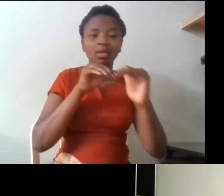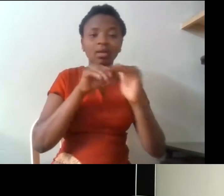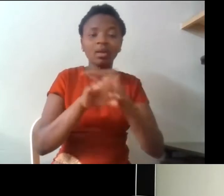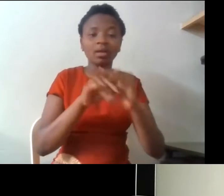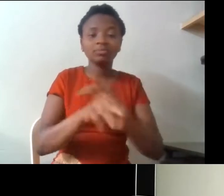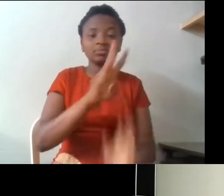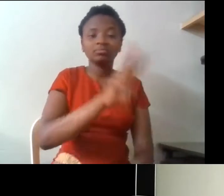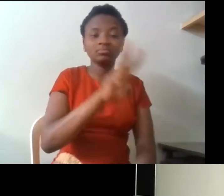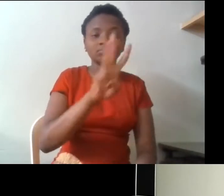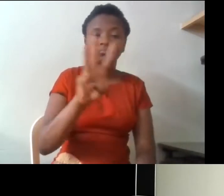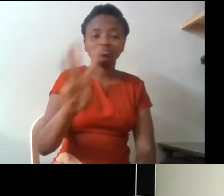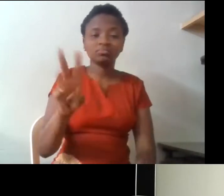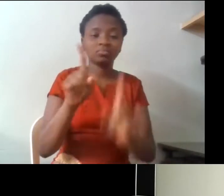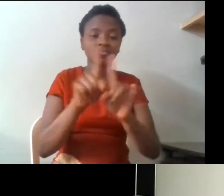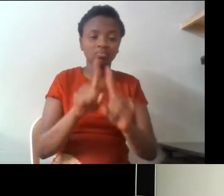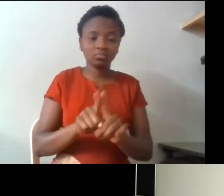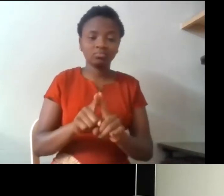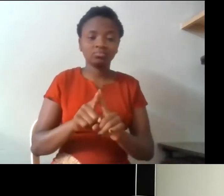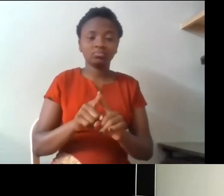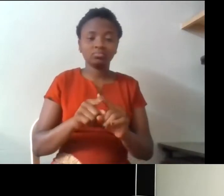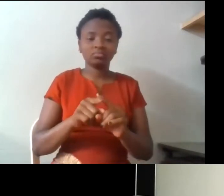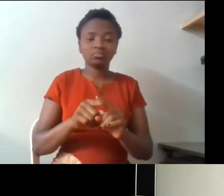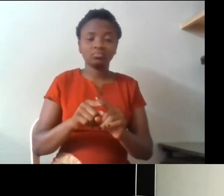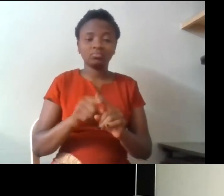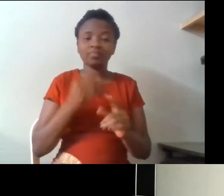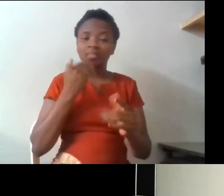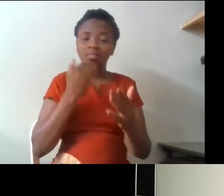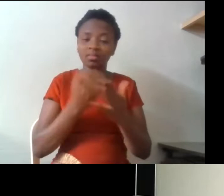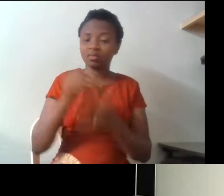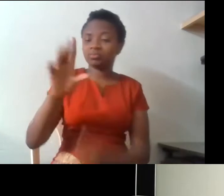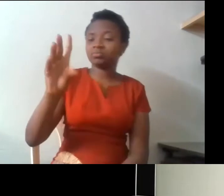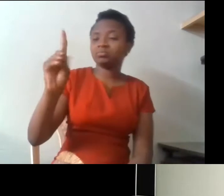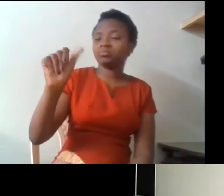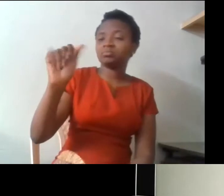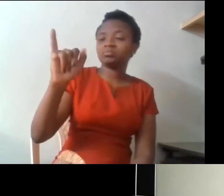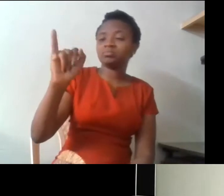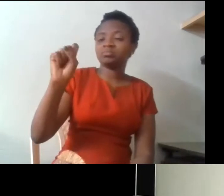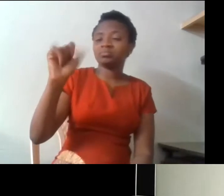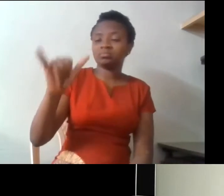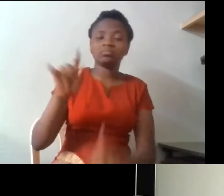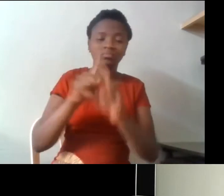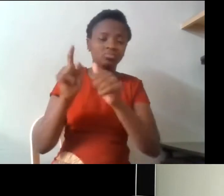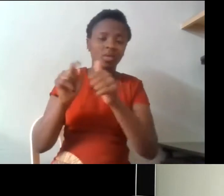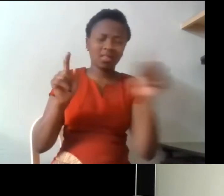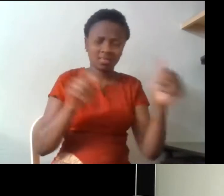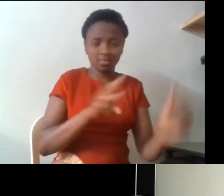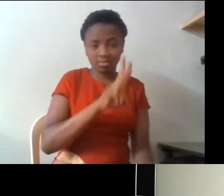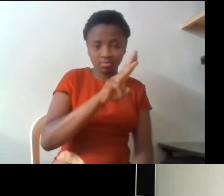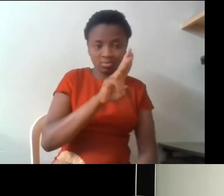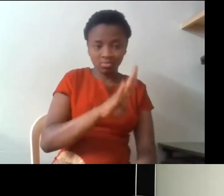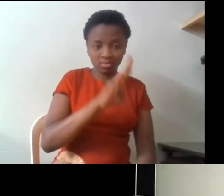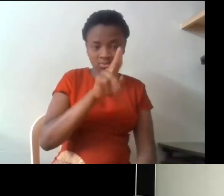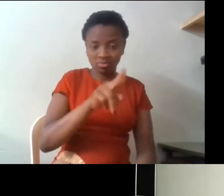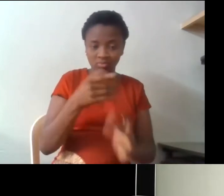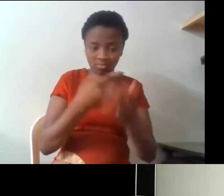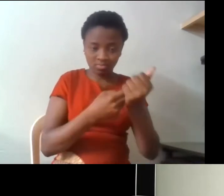be available on our website. Thanks to DAISY Consortium, another WBU partner, the report is available